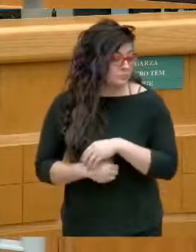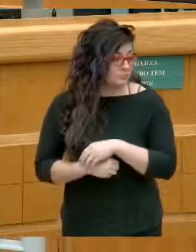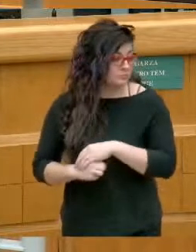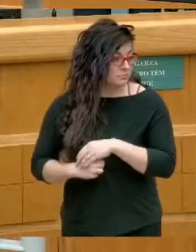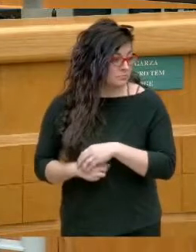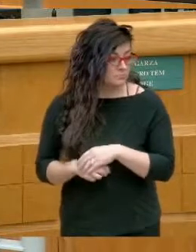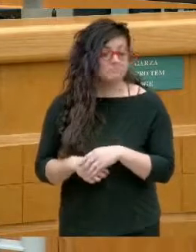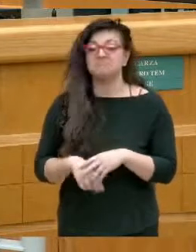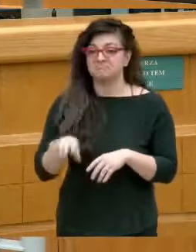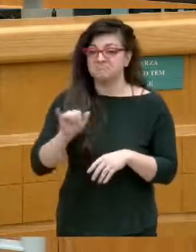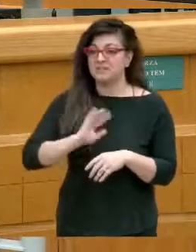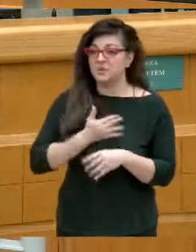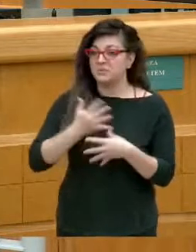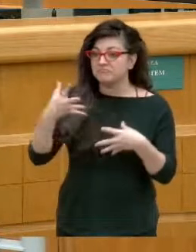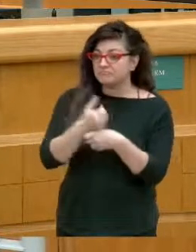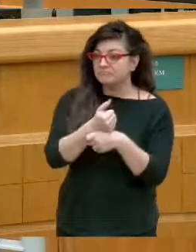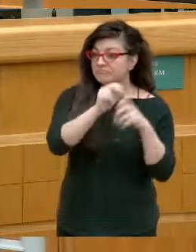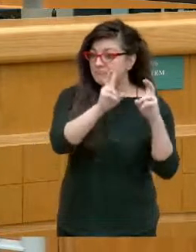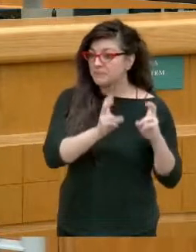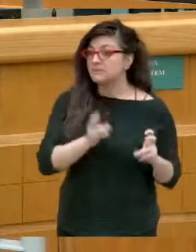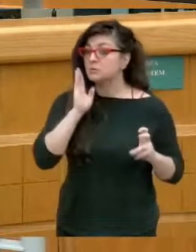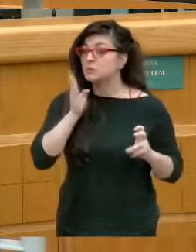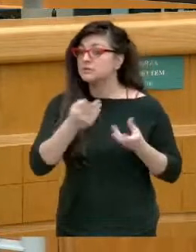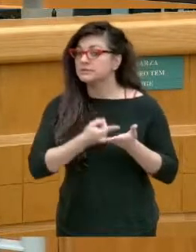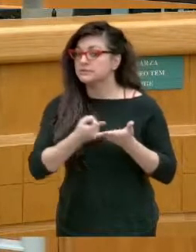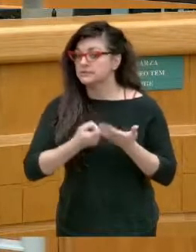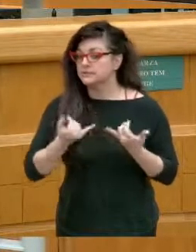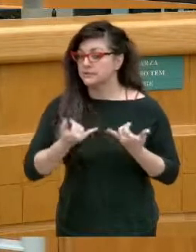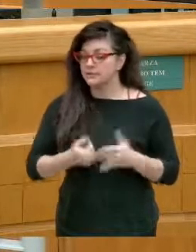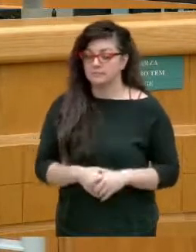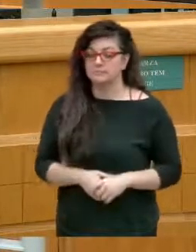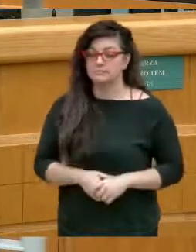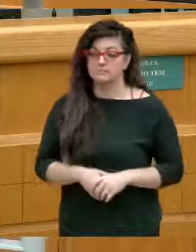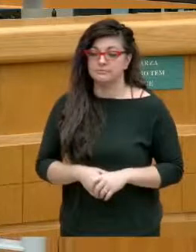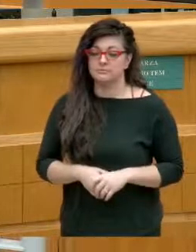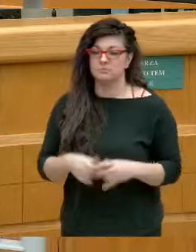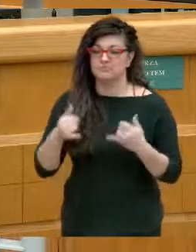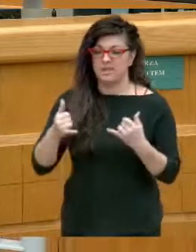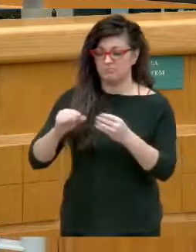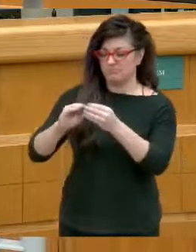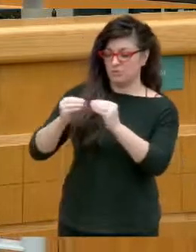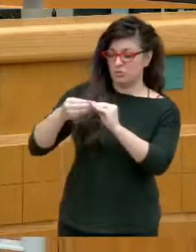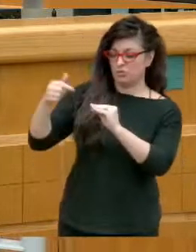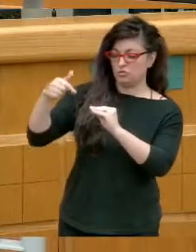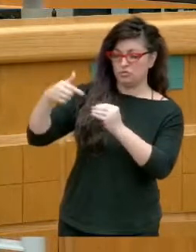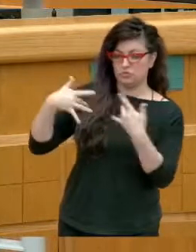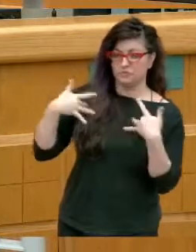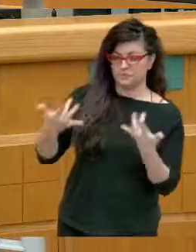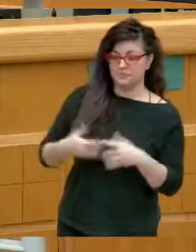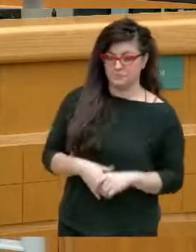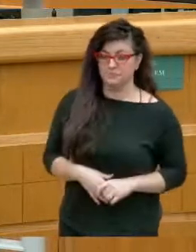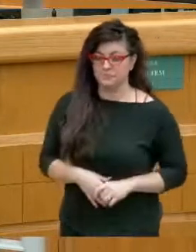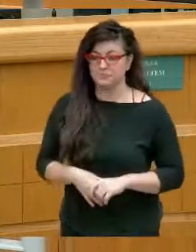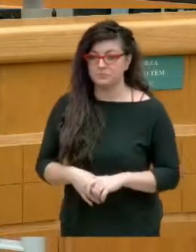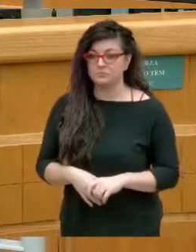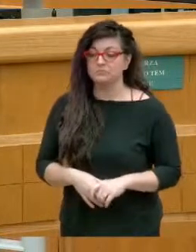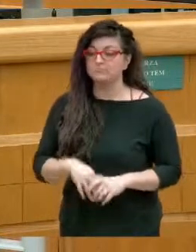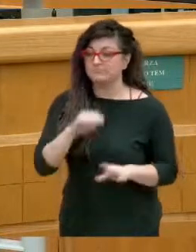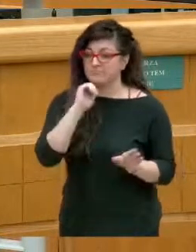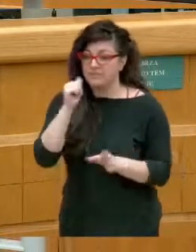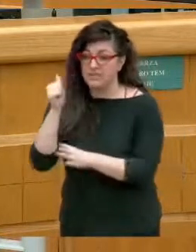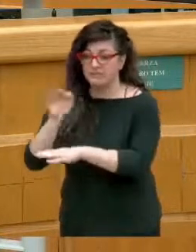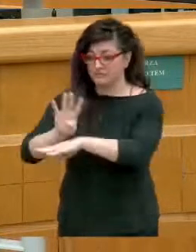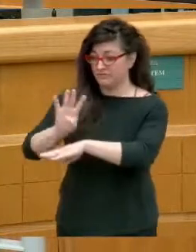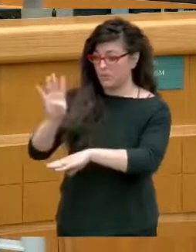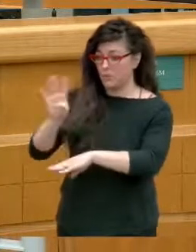overview of what we're going to cover. So let me get into the numbers for us here this afternoon. And every day at 4 o'clock, we